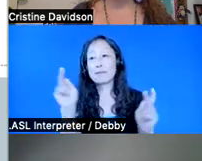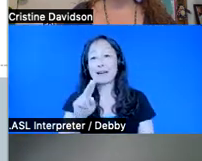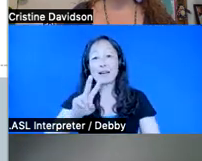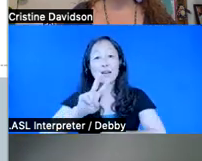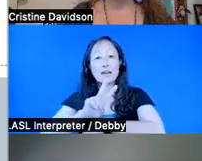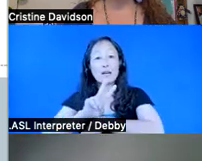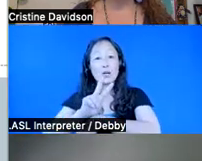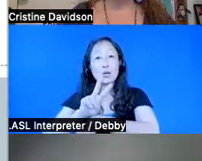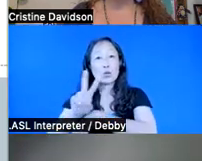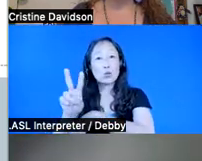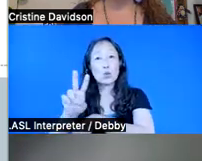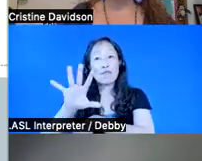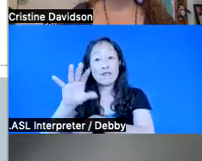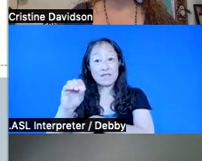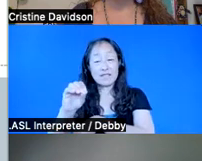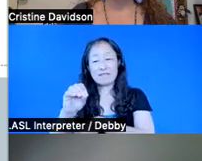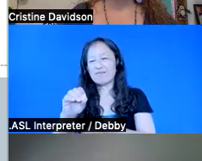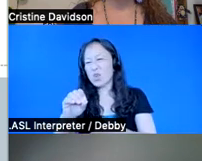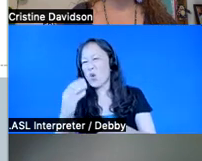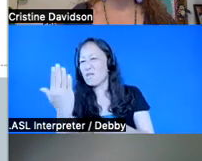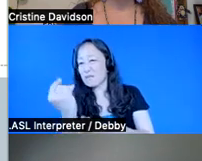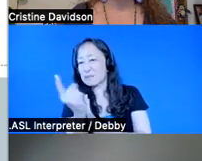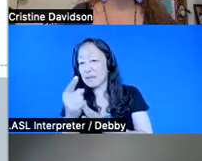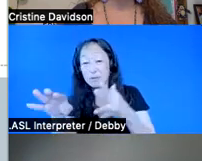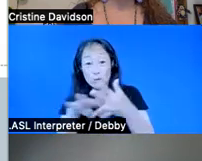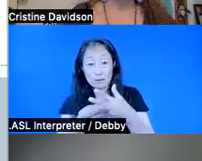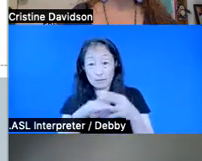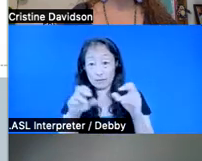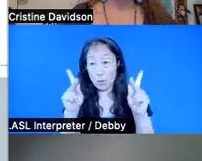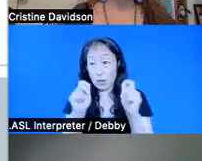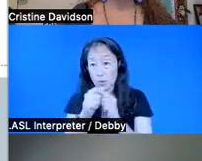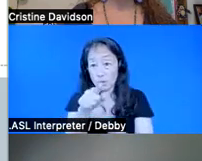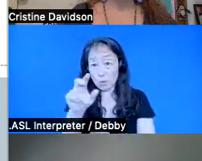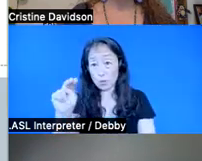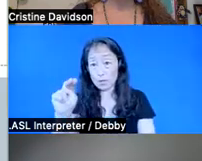ourselves a good 15-minute break. Is that okay with you, Nicole?